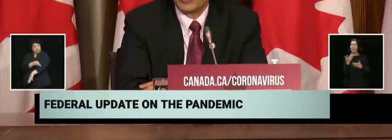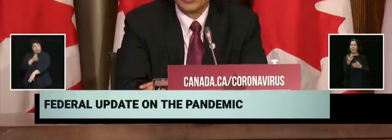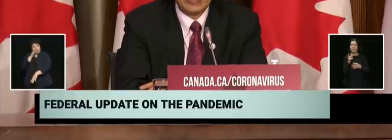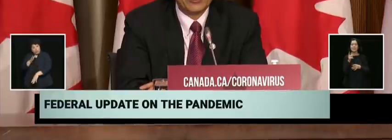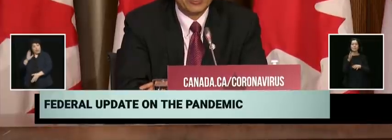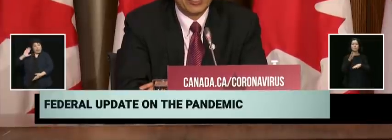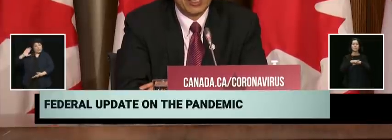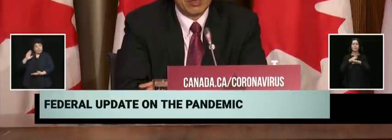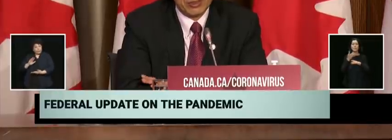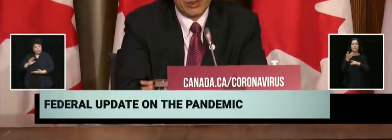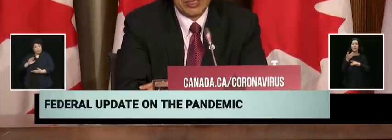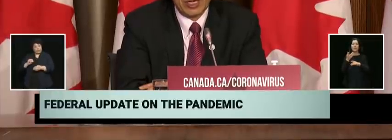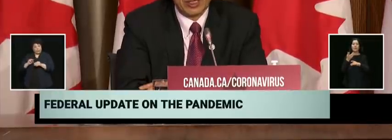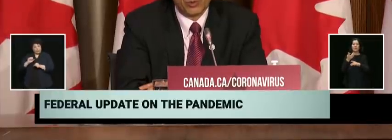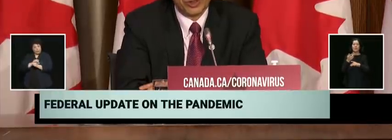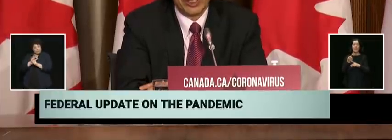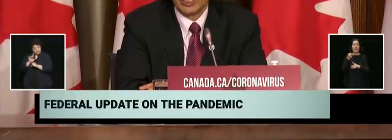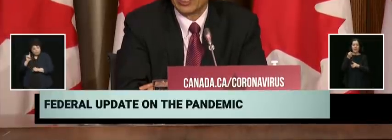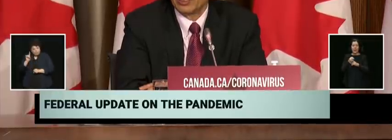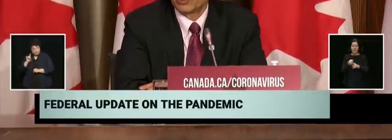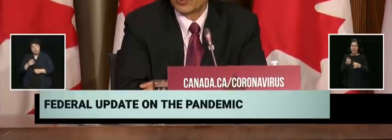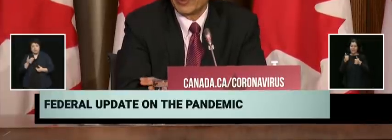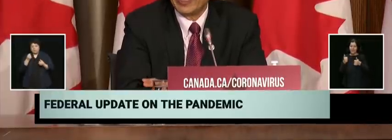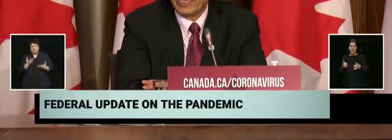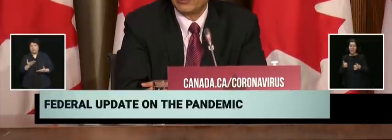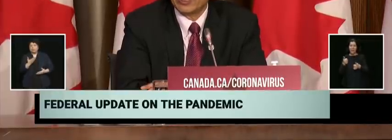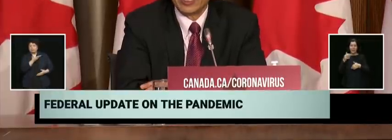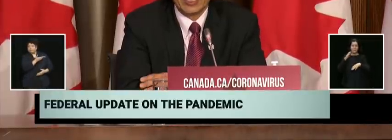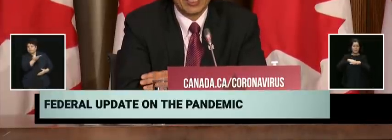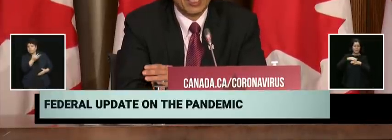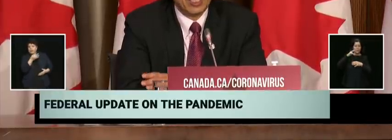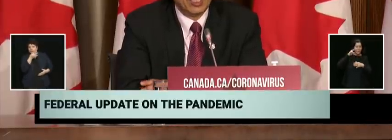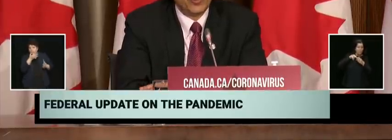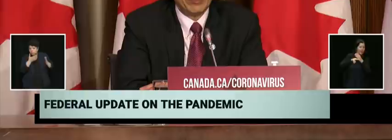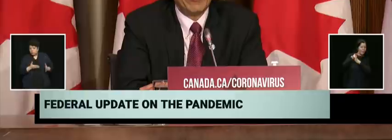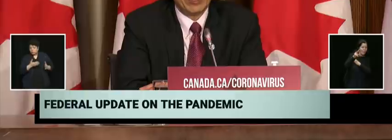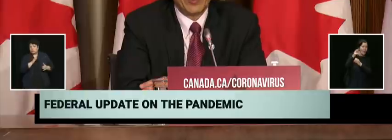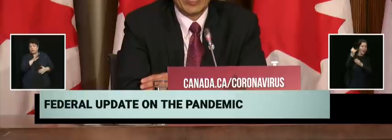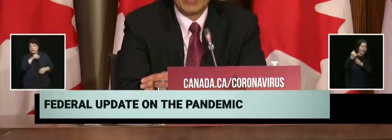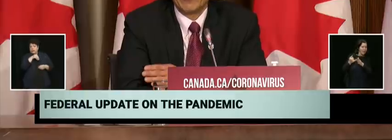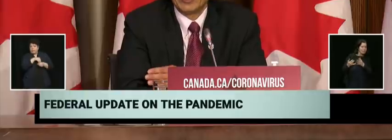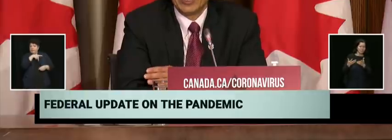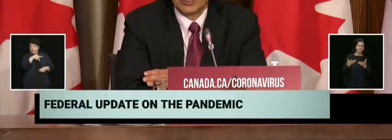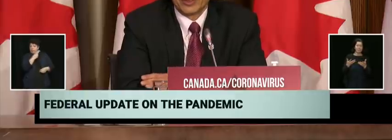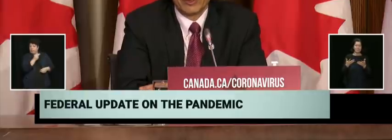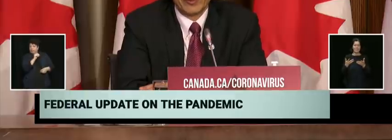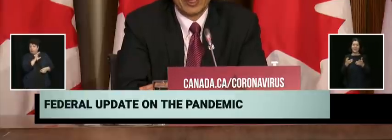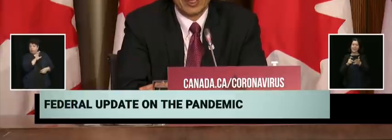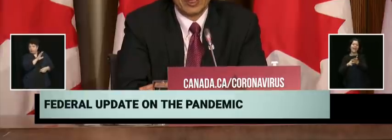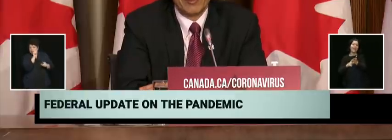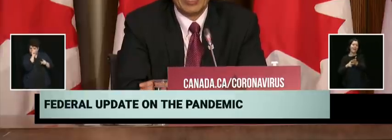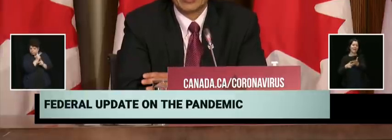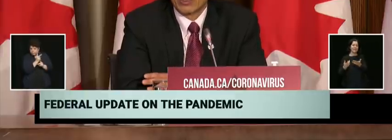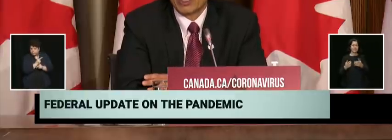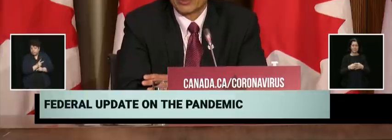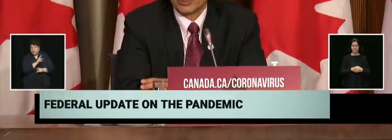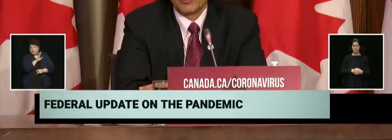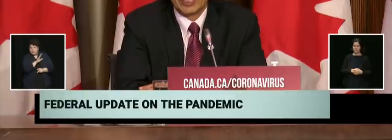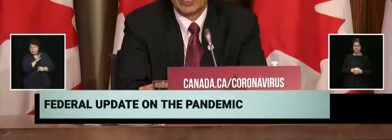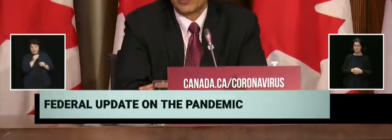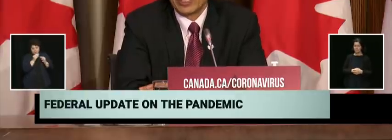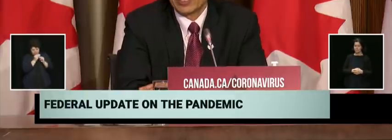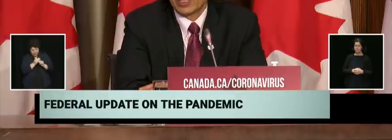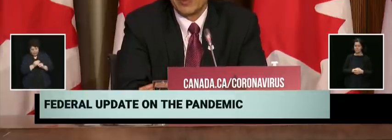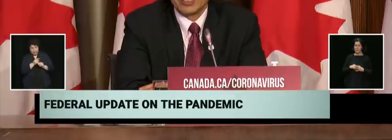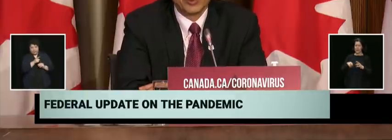experts within the agency and also outside are working in terms of the data to see what effect it might have in the mid and long term.